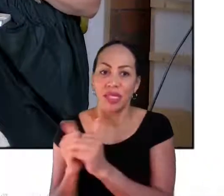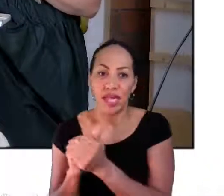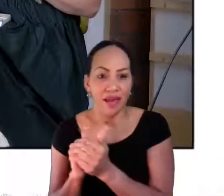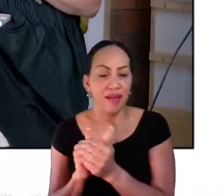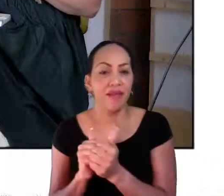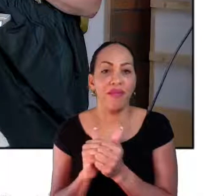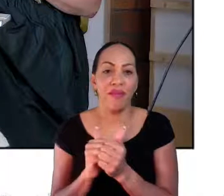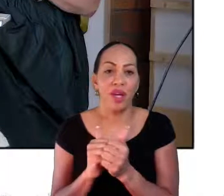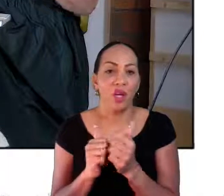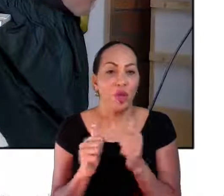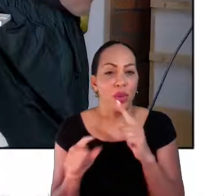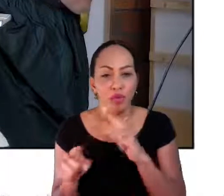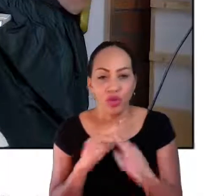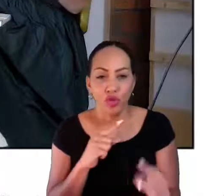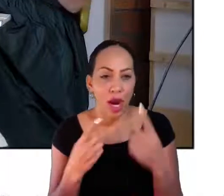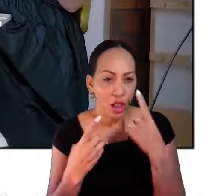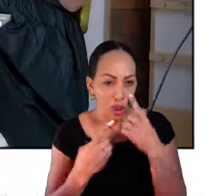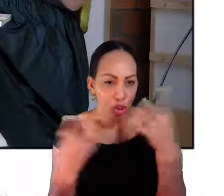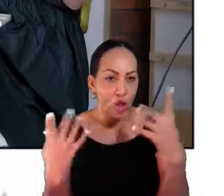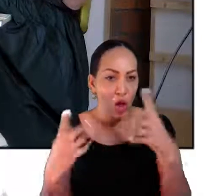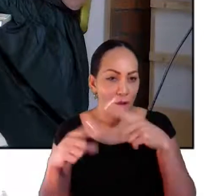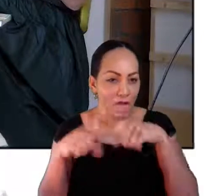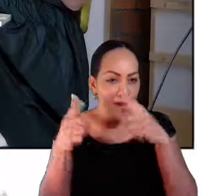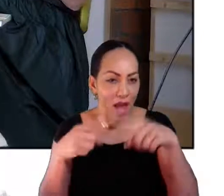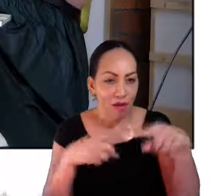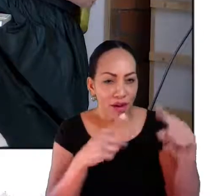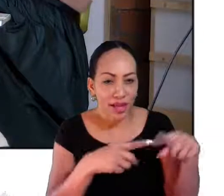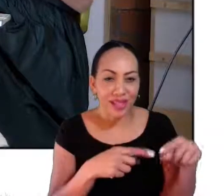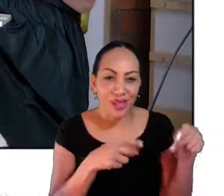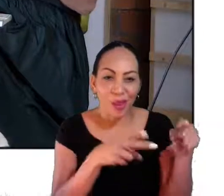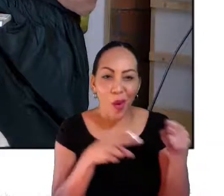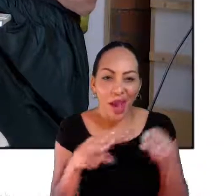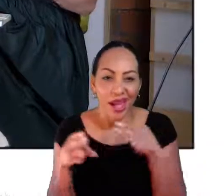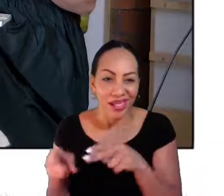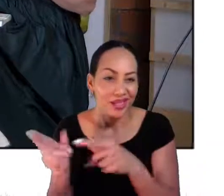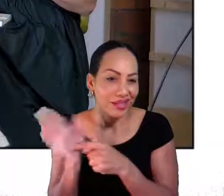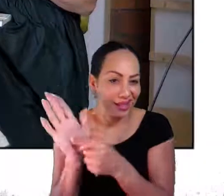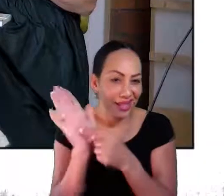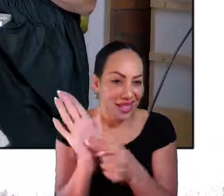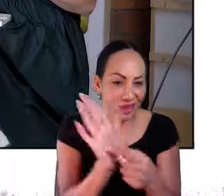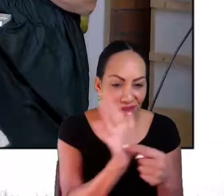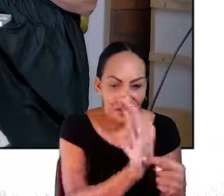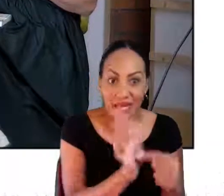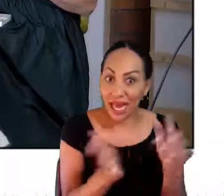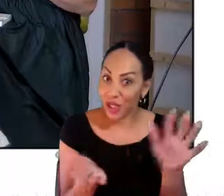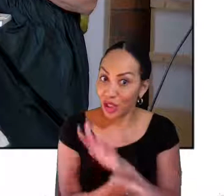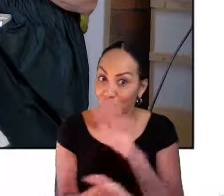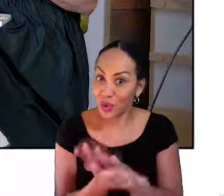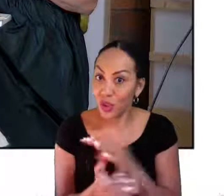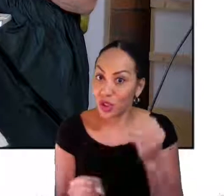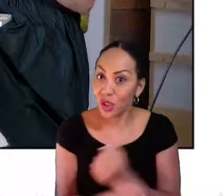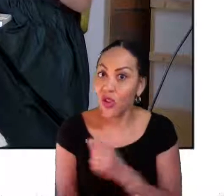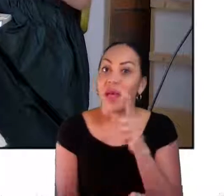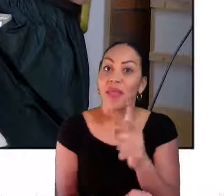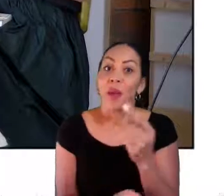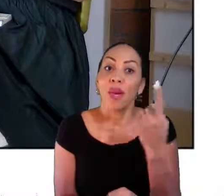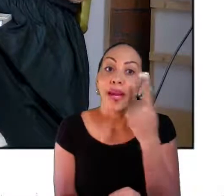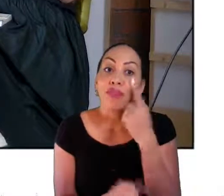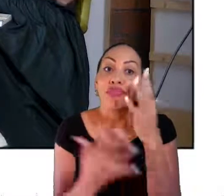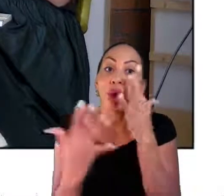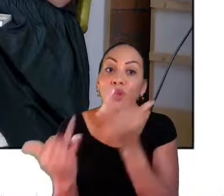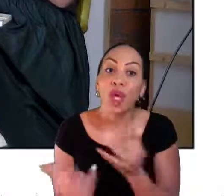it, but a total joy to do. And then we prototyped a few workshops, didn't we? Yeah. We did some,